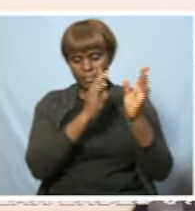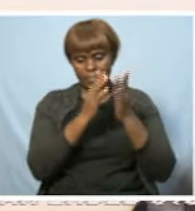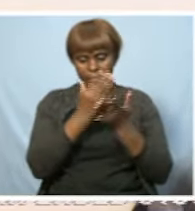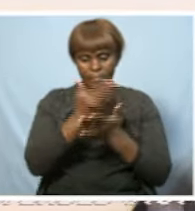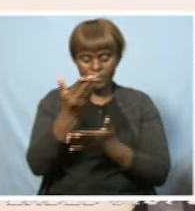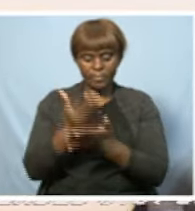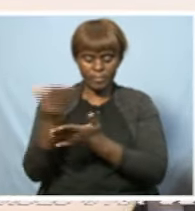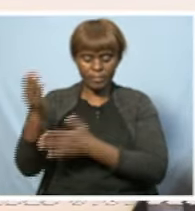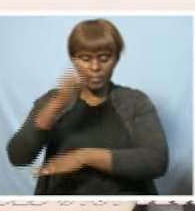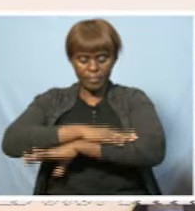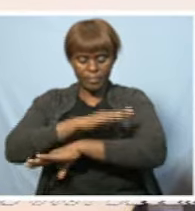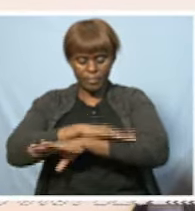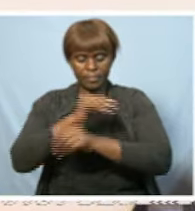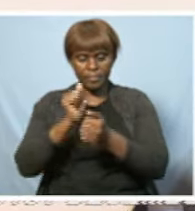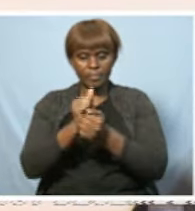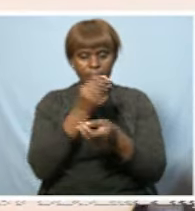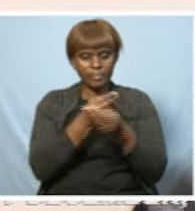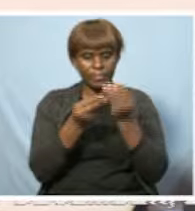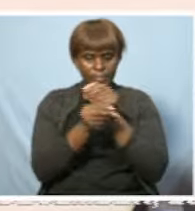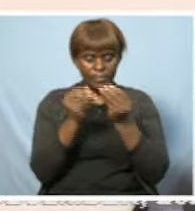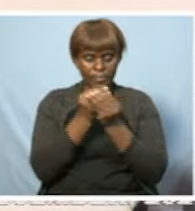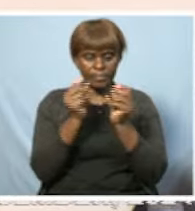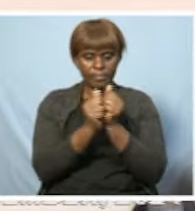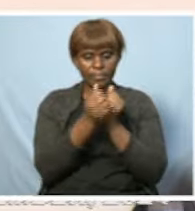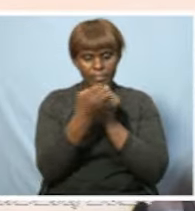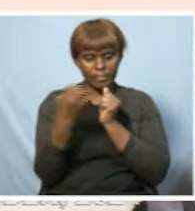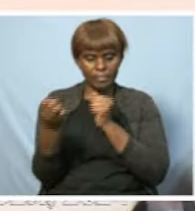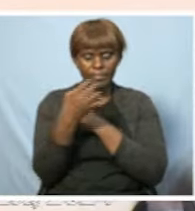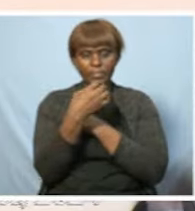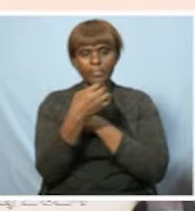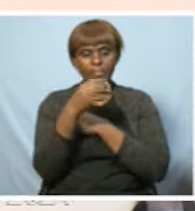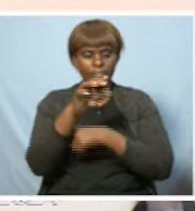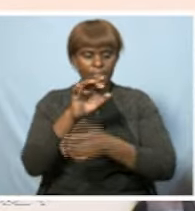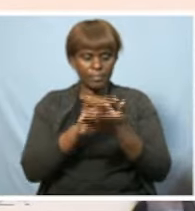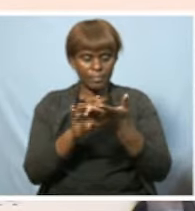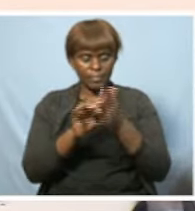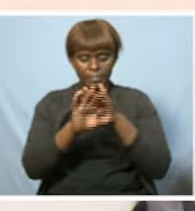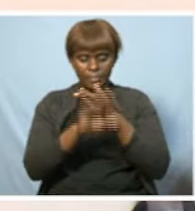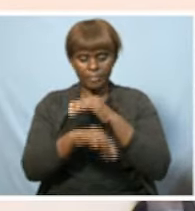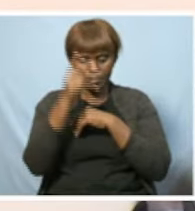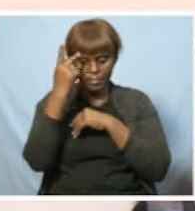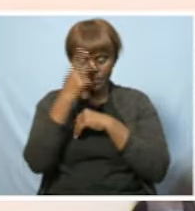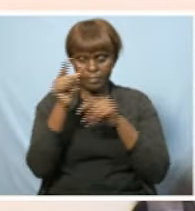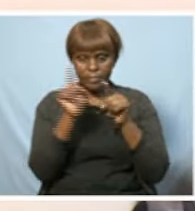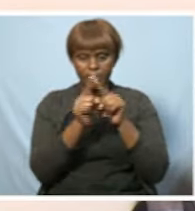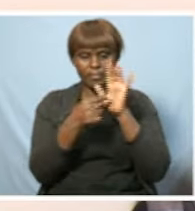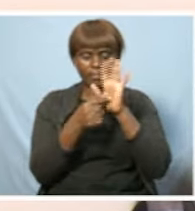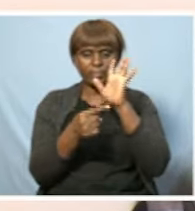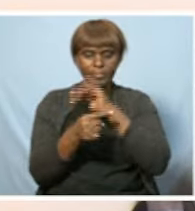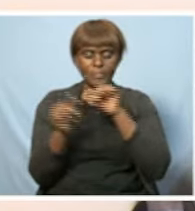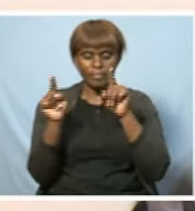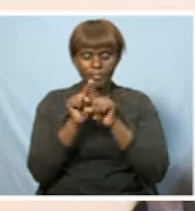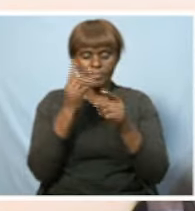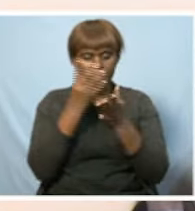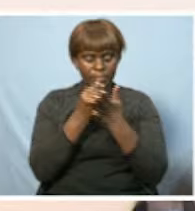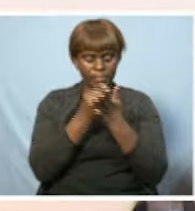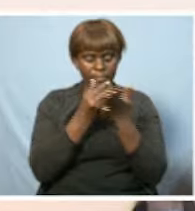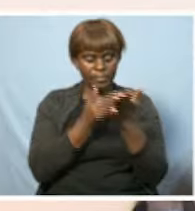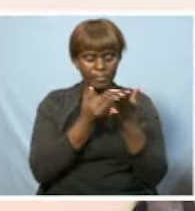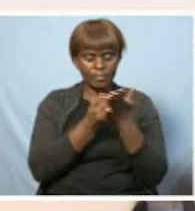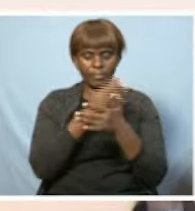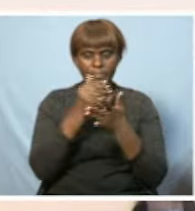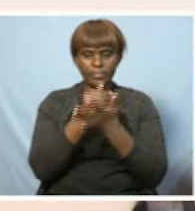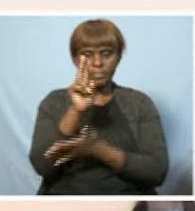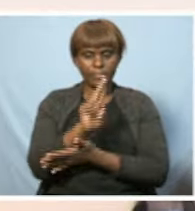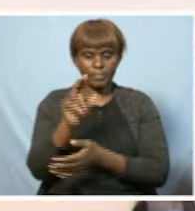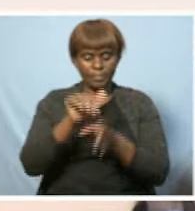desks, and contribution towards medical equipment. Under PETAUKE, it also shown that the funds were spent on